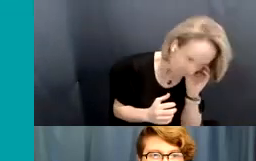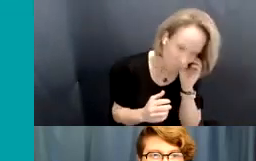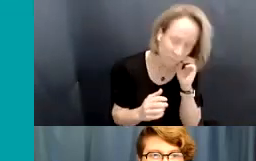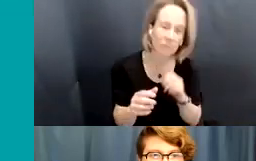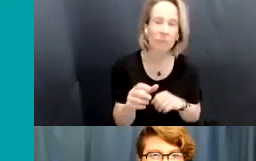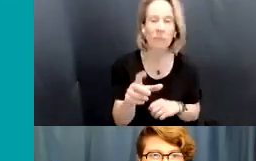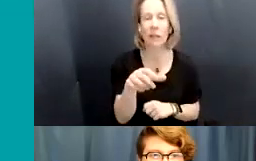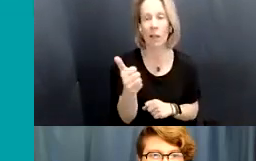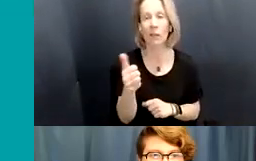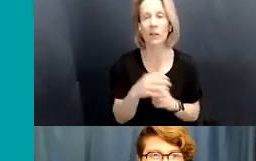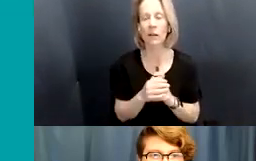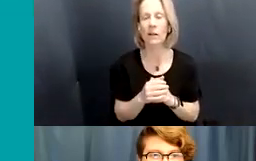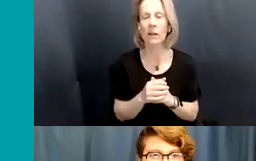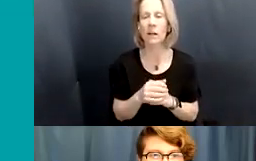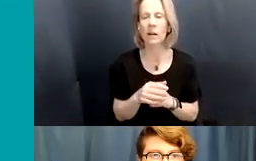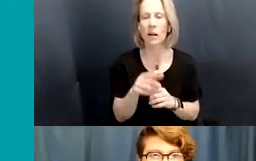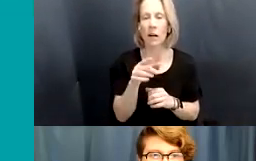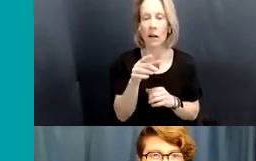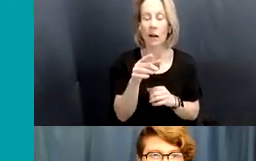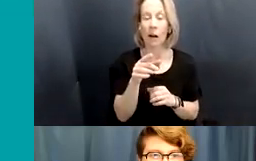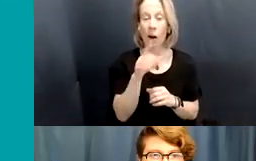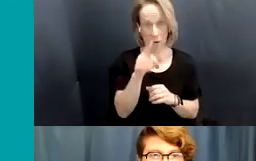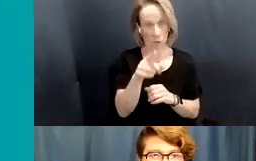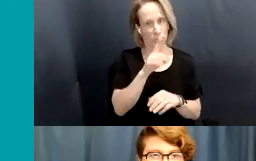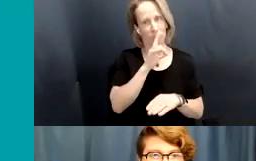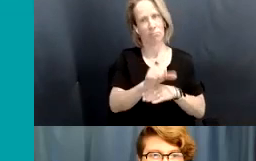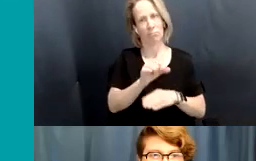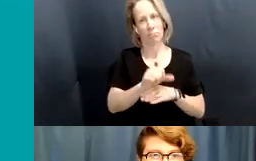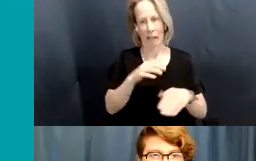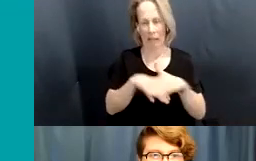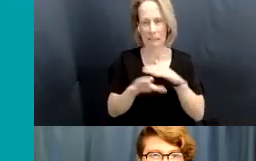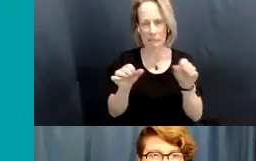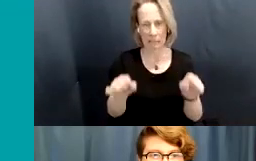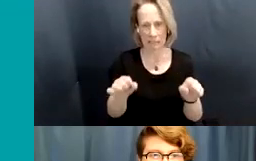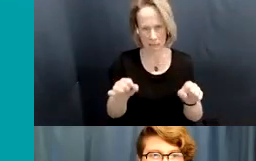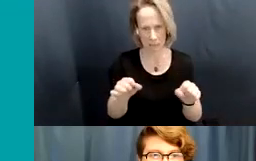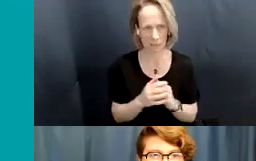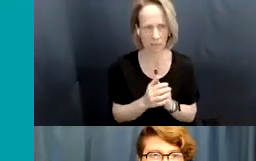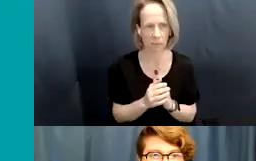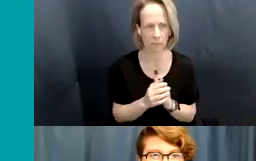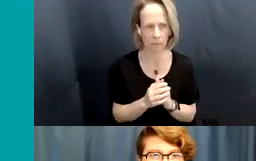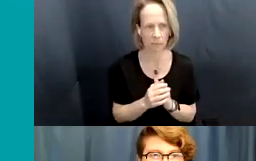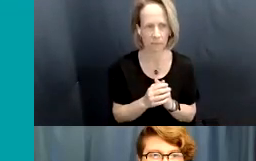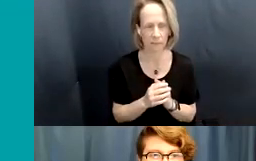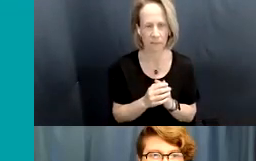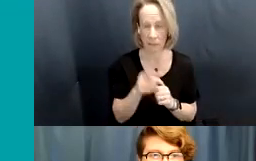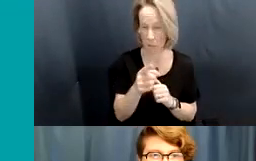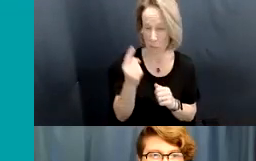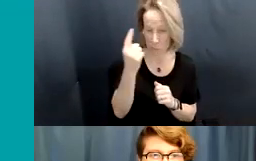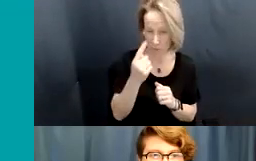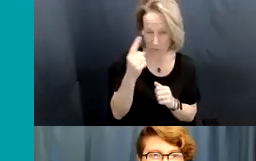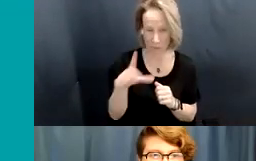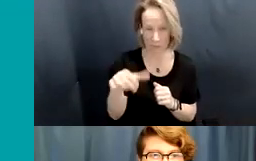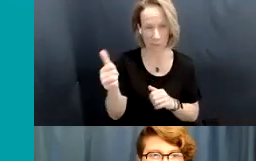actually being accessible, and are you considering other individuals in your community,